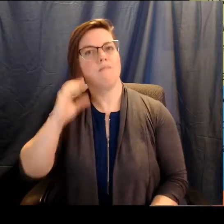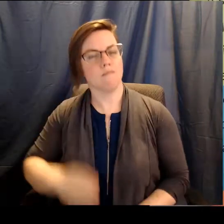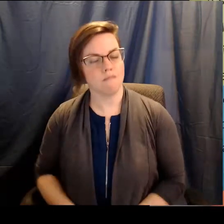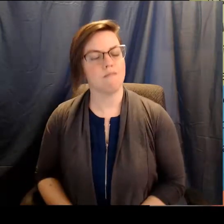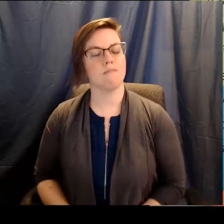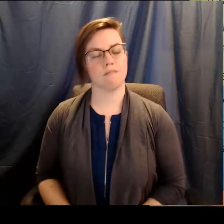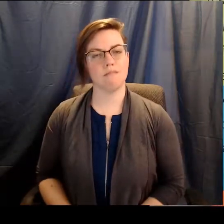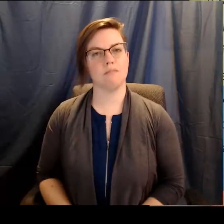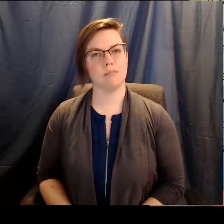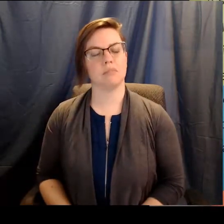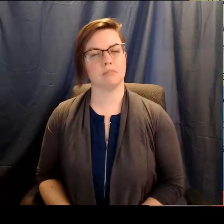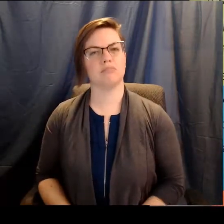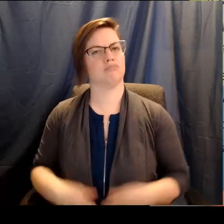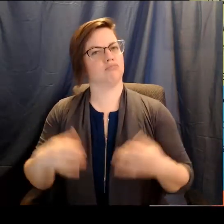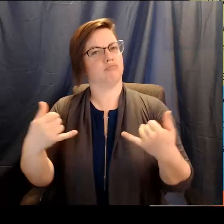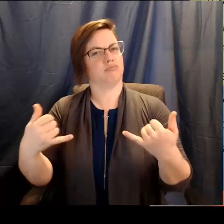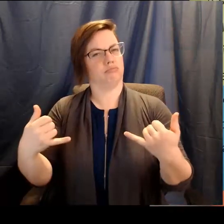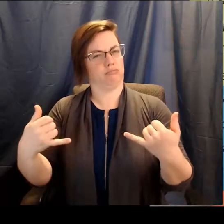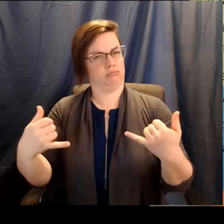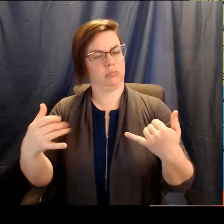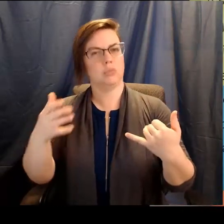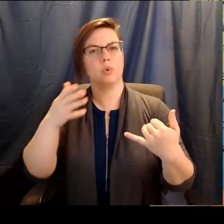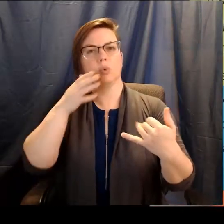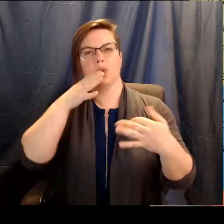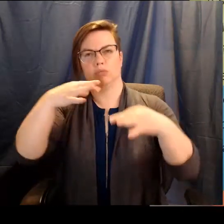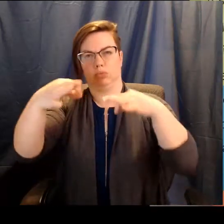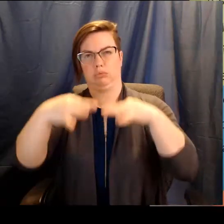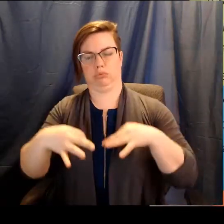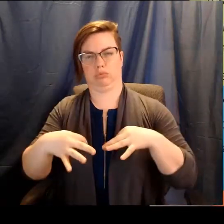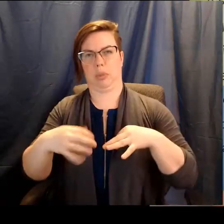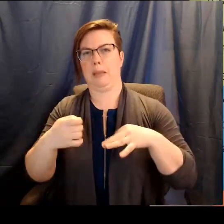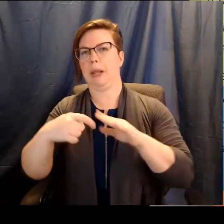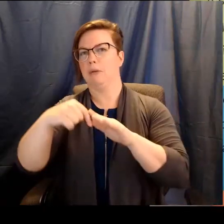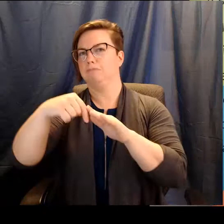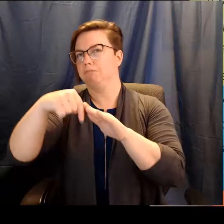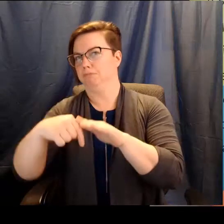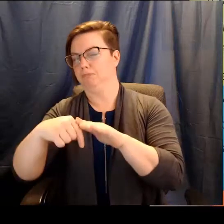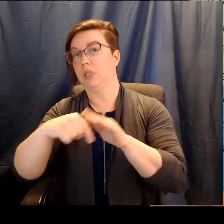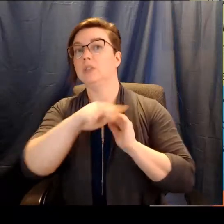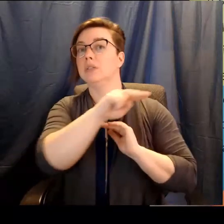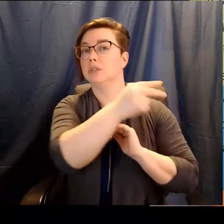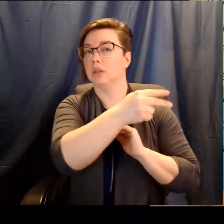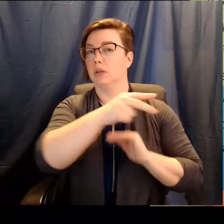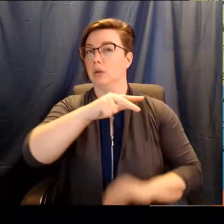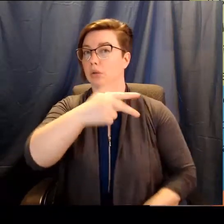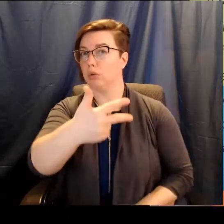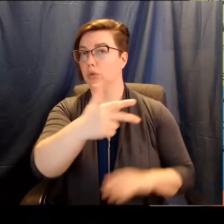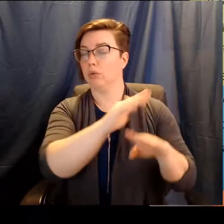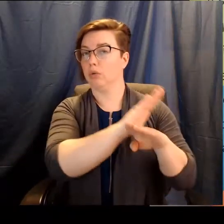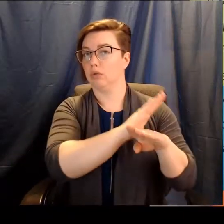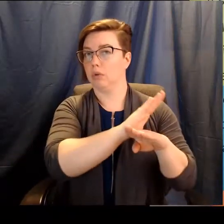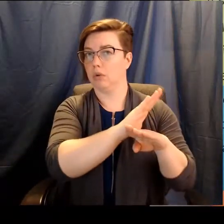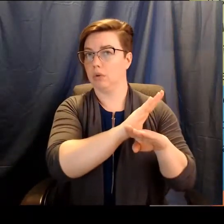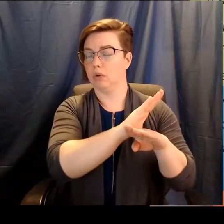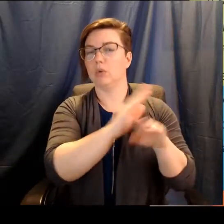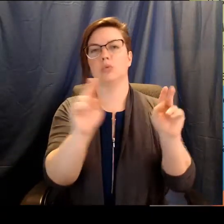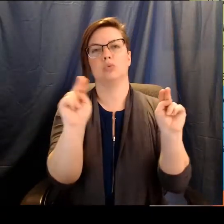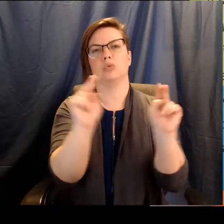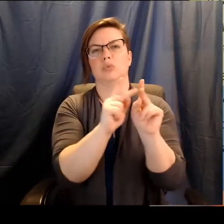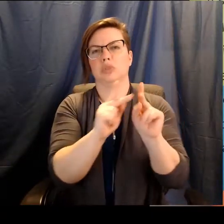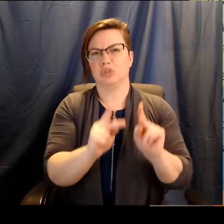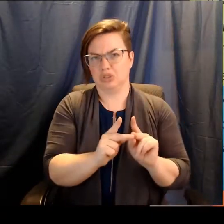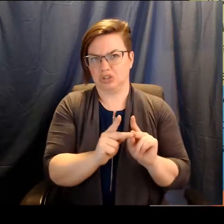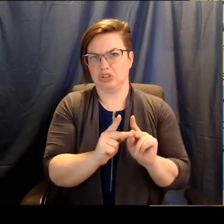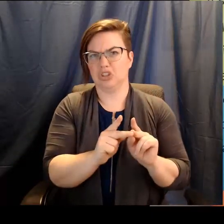This next video is going to focus on taking what we've learned about neutral positioning in videos 2 and 3, which built upon the introduction of